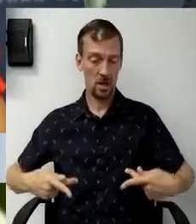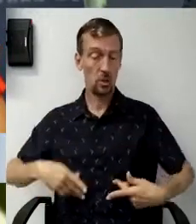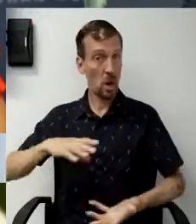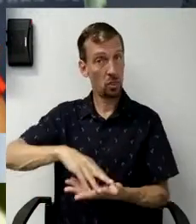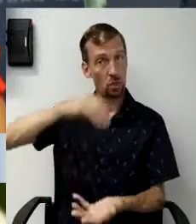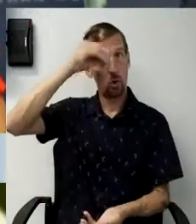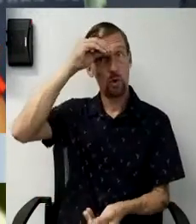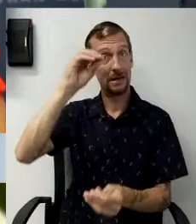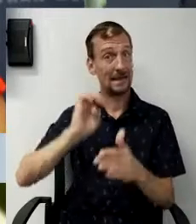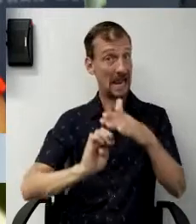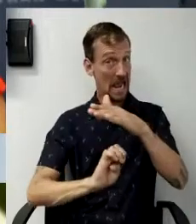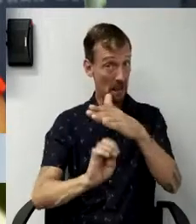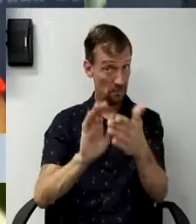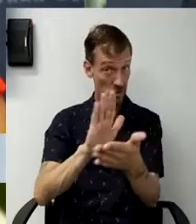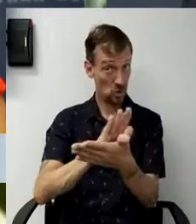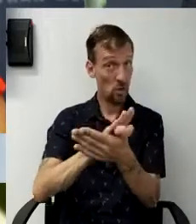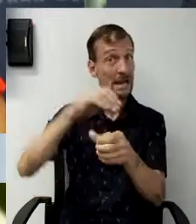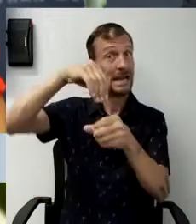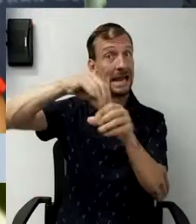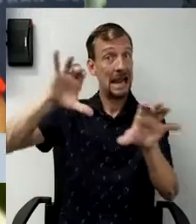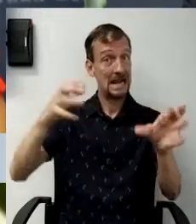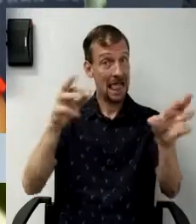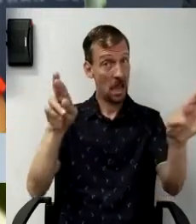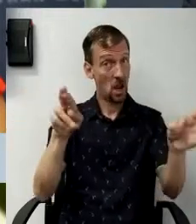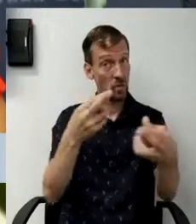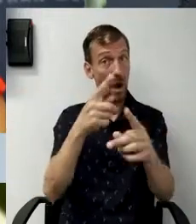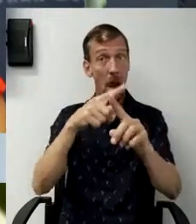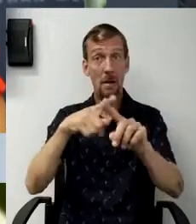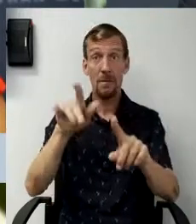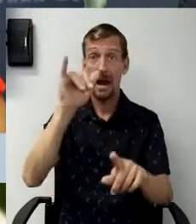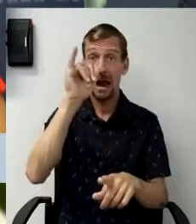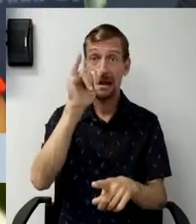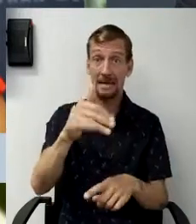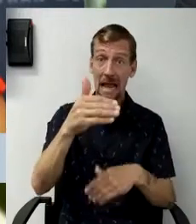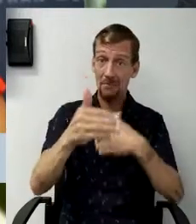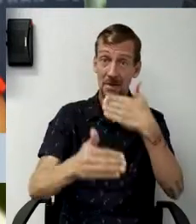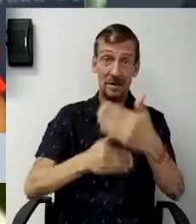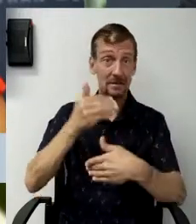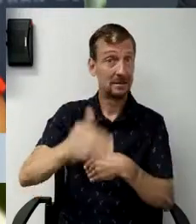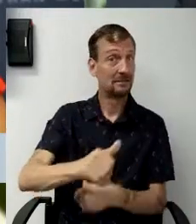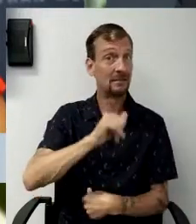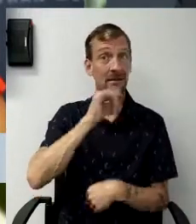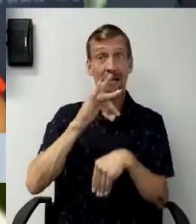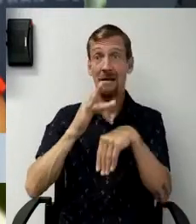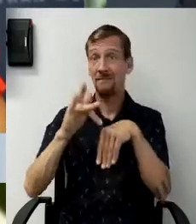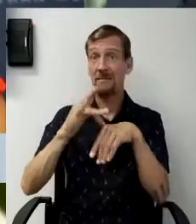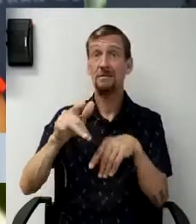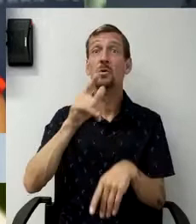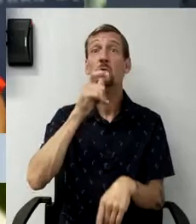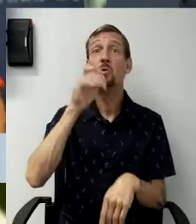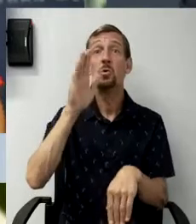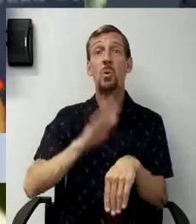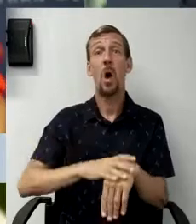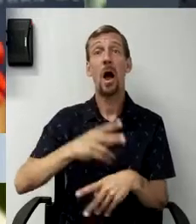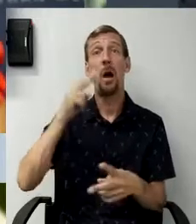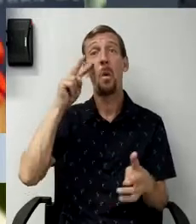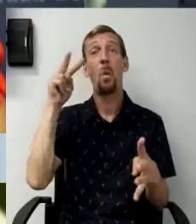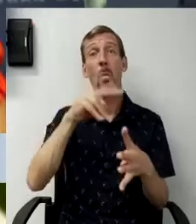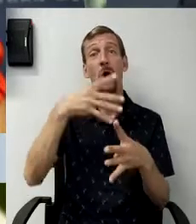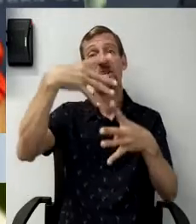learning in the classroom, but that exception process is not available to counties that are on the watch